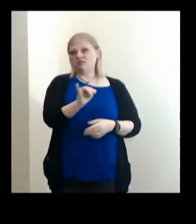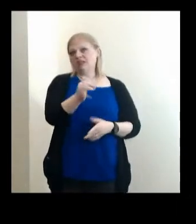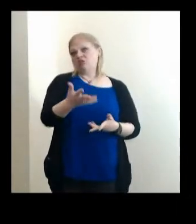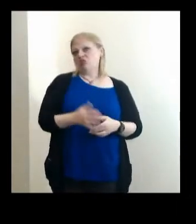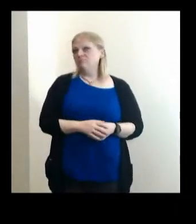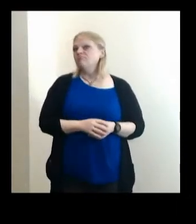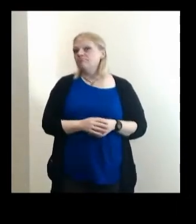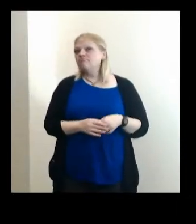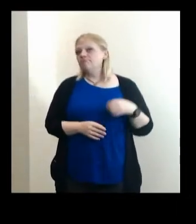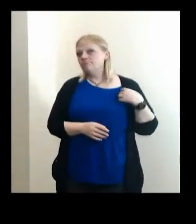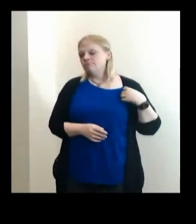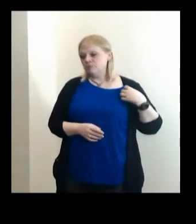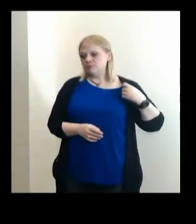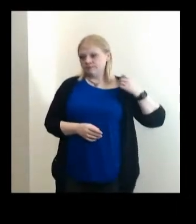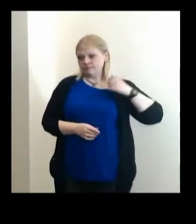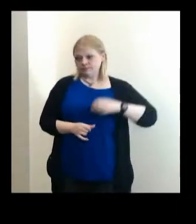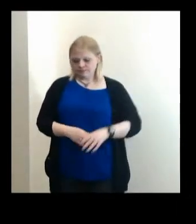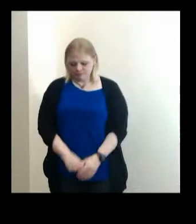infections.